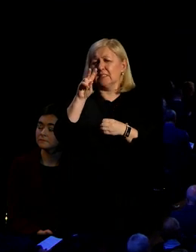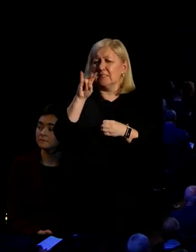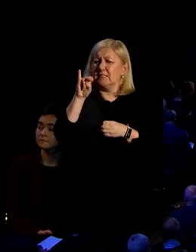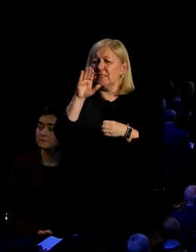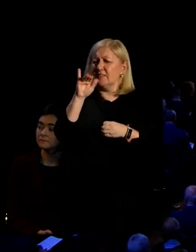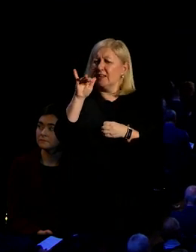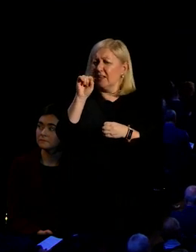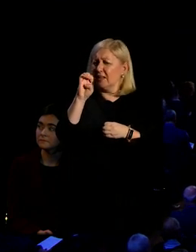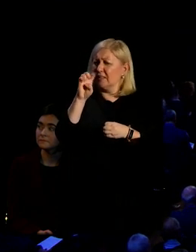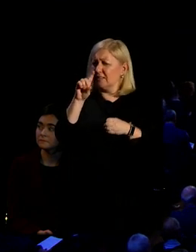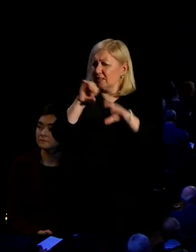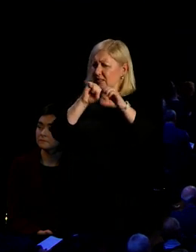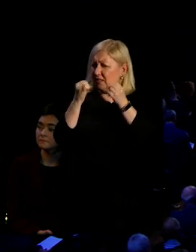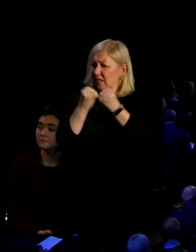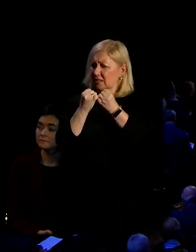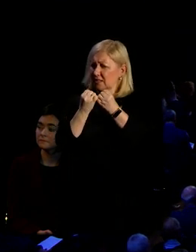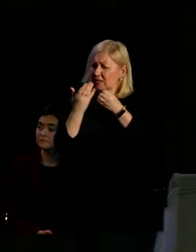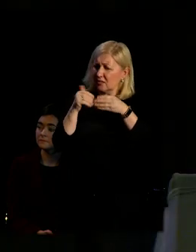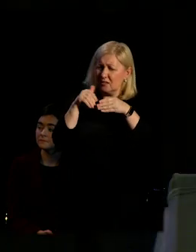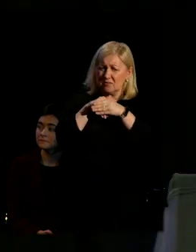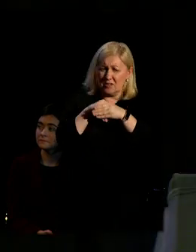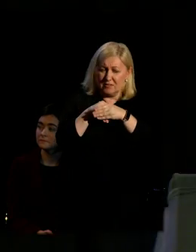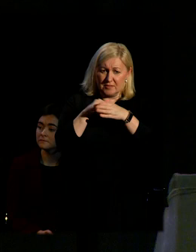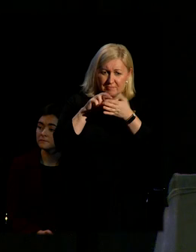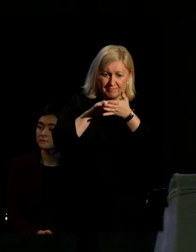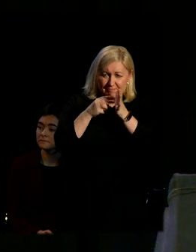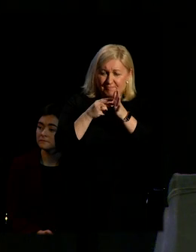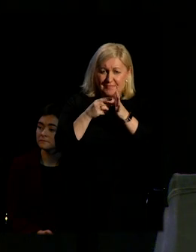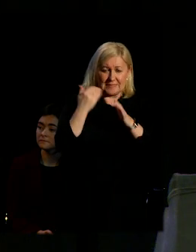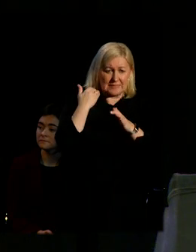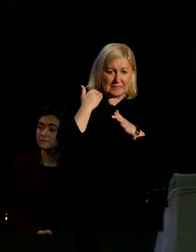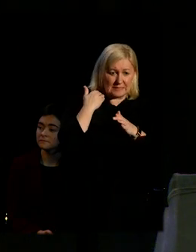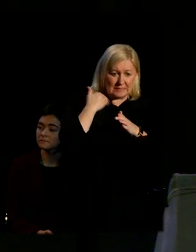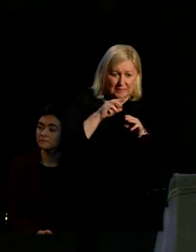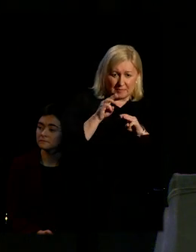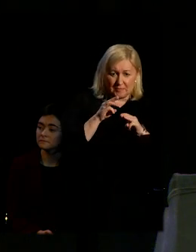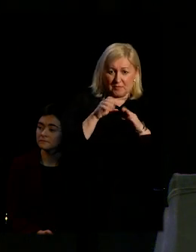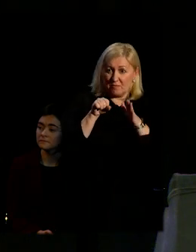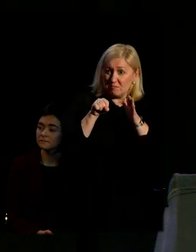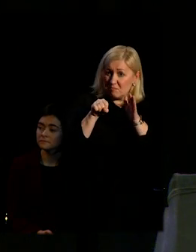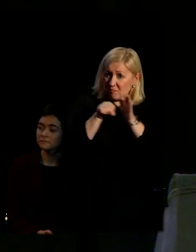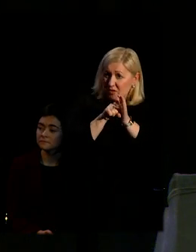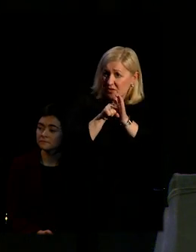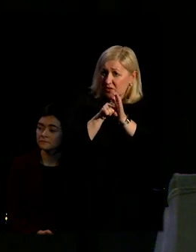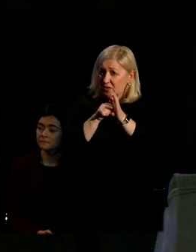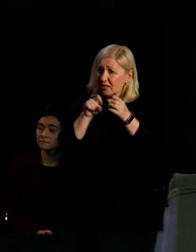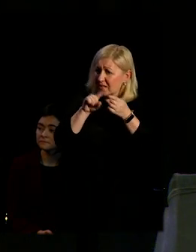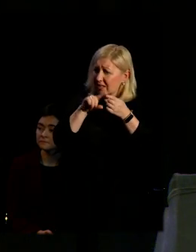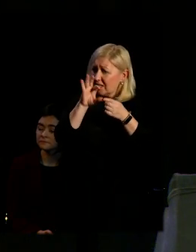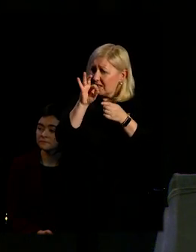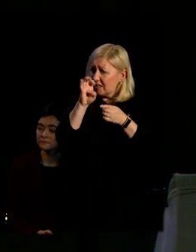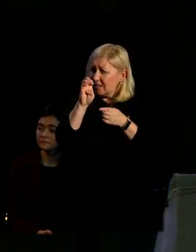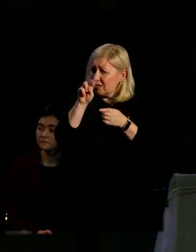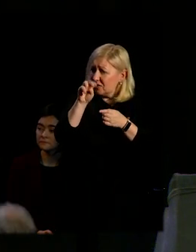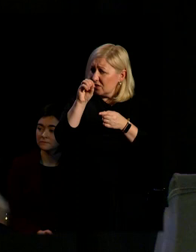became complicit in mass murder and in genocide. Let's not forget that.